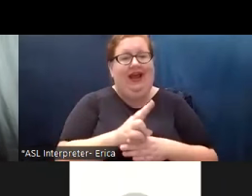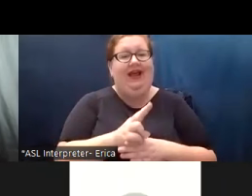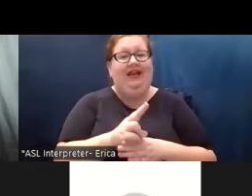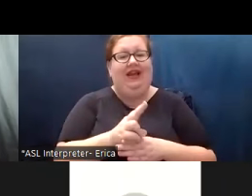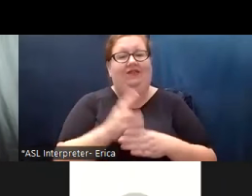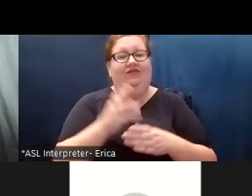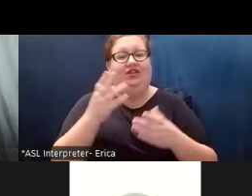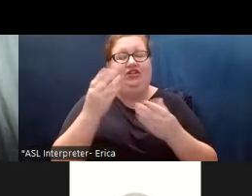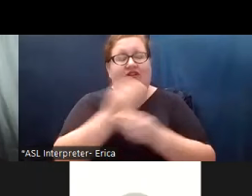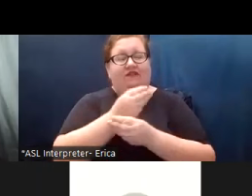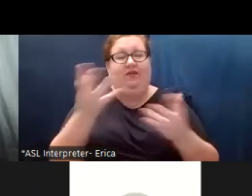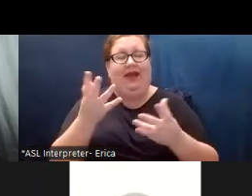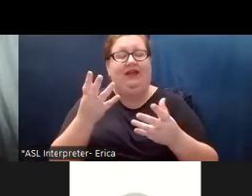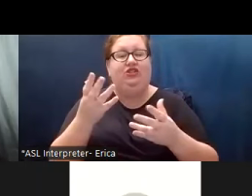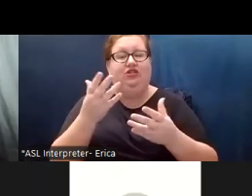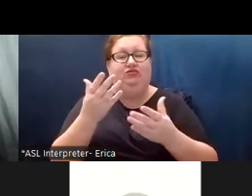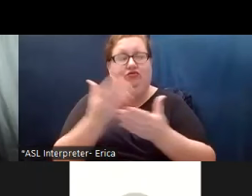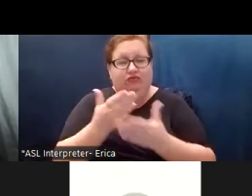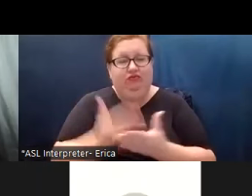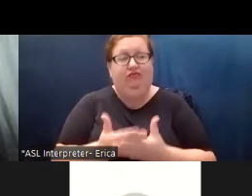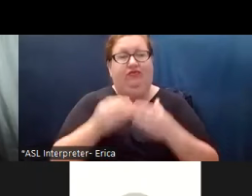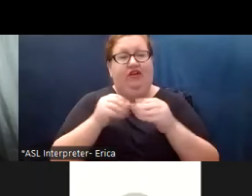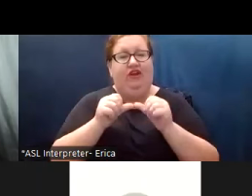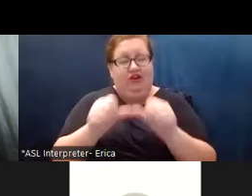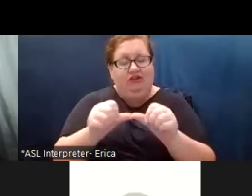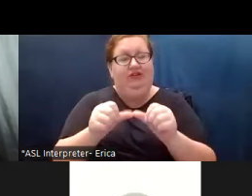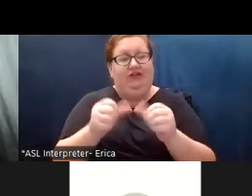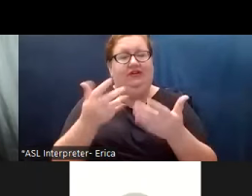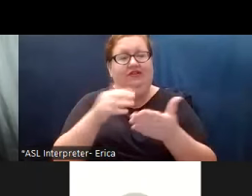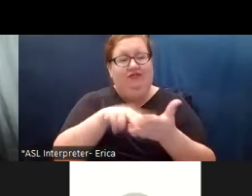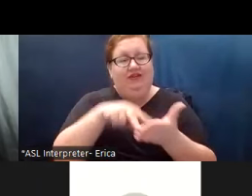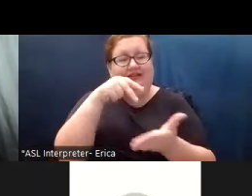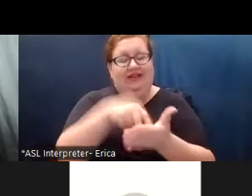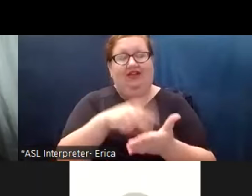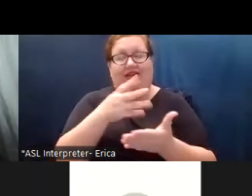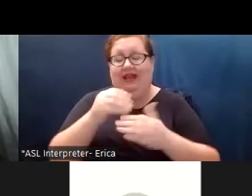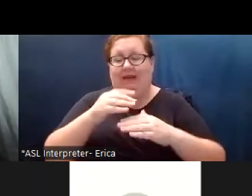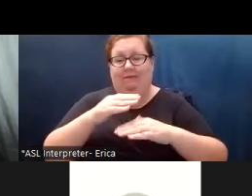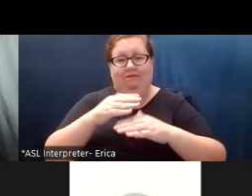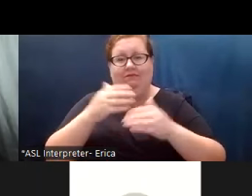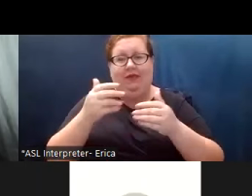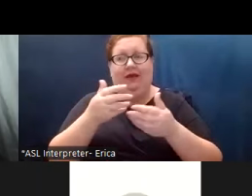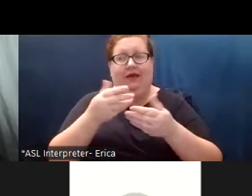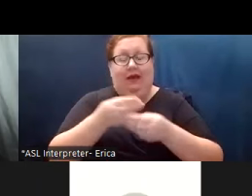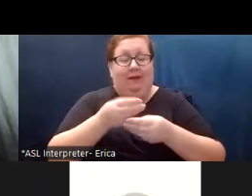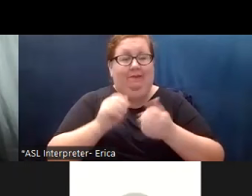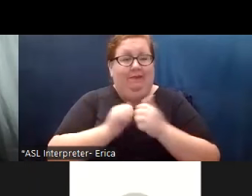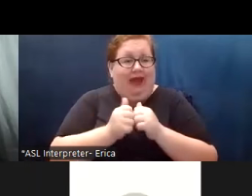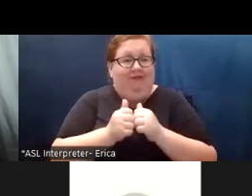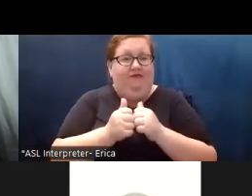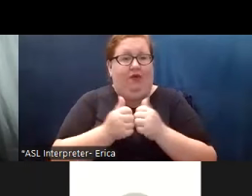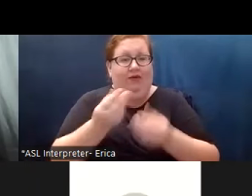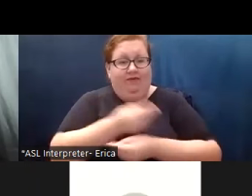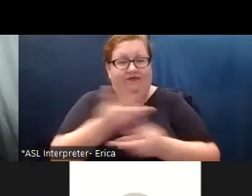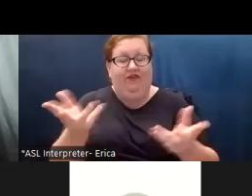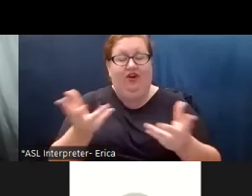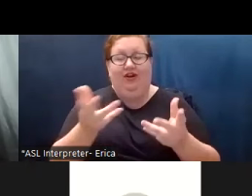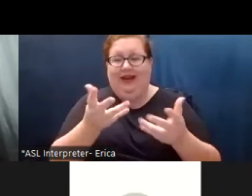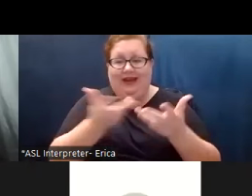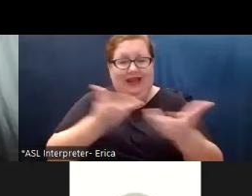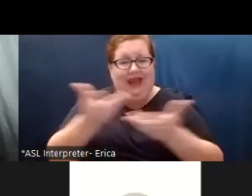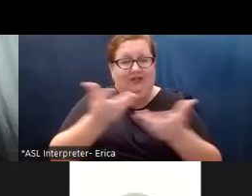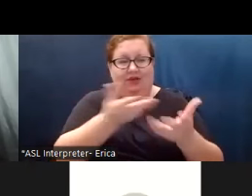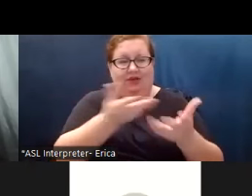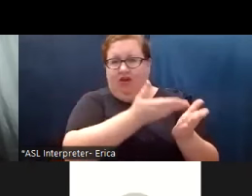resilience, the need to engage in providing a platform for inclusive and effective engagement across multiple